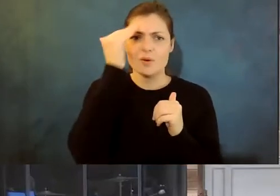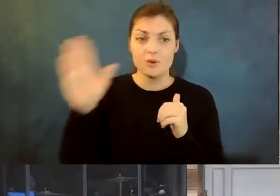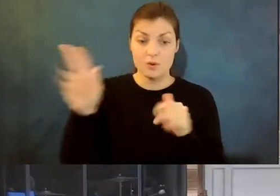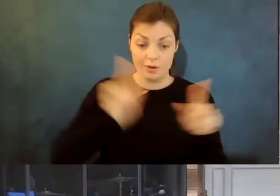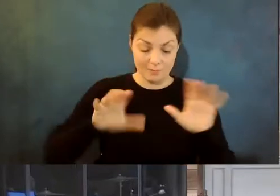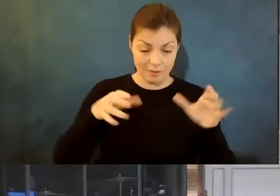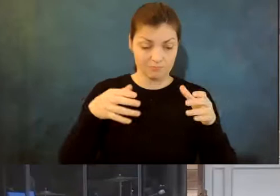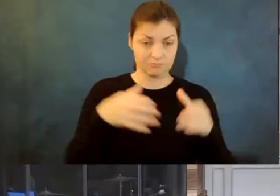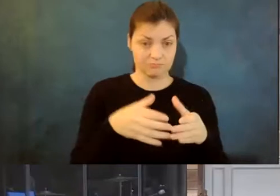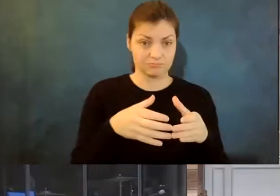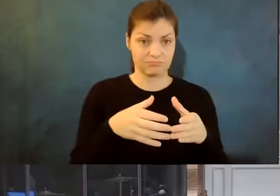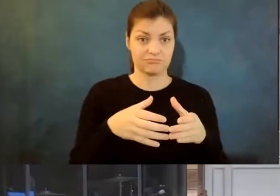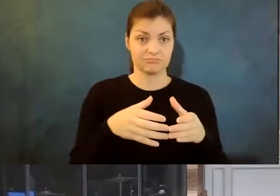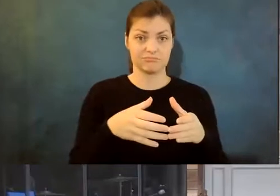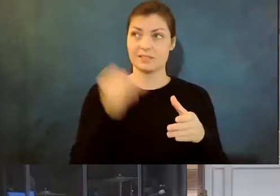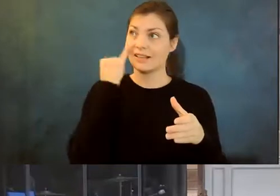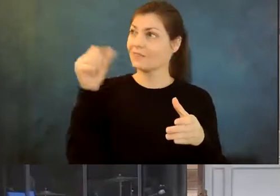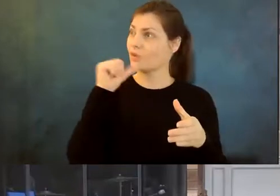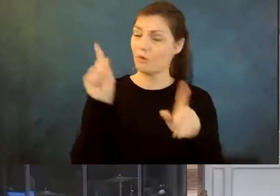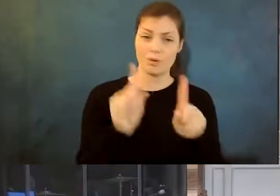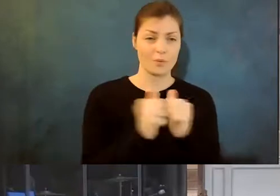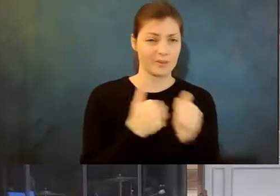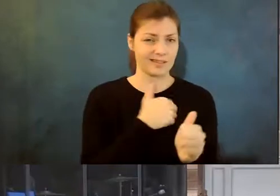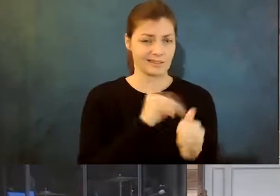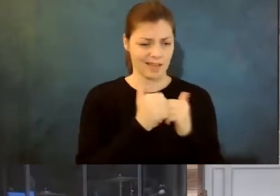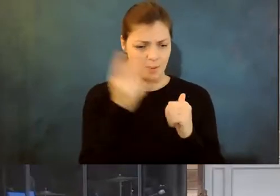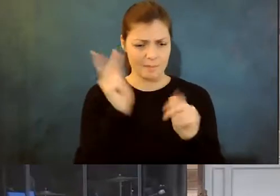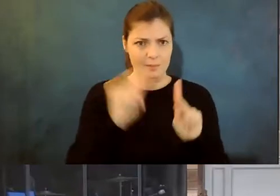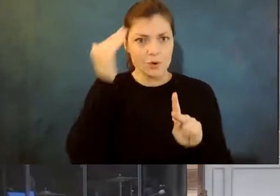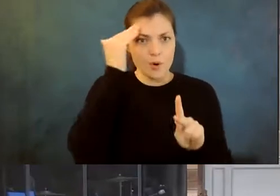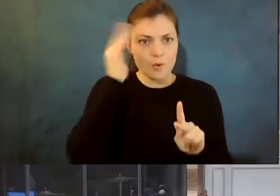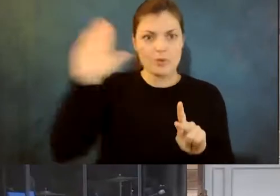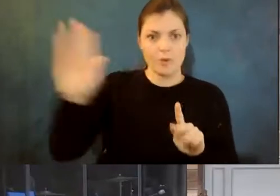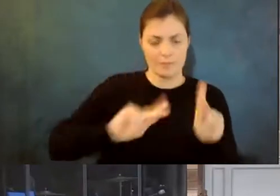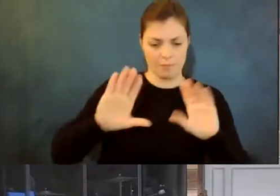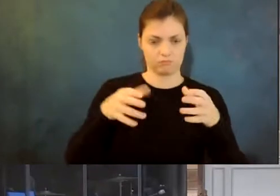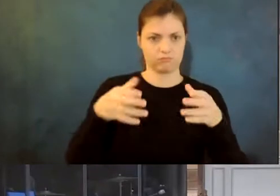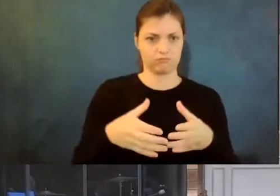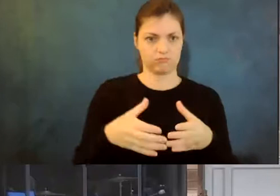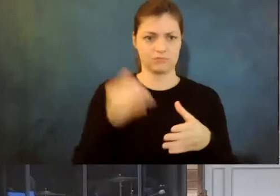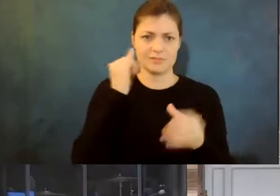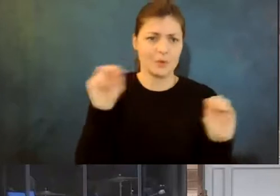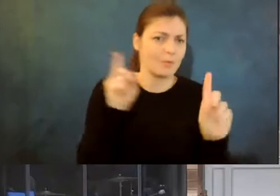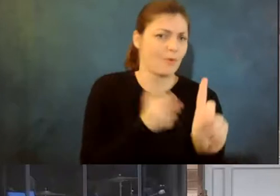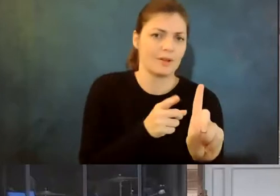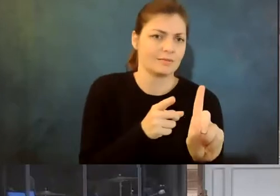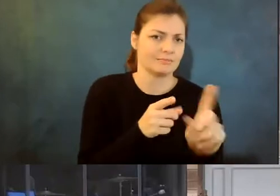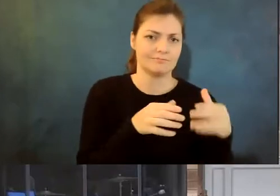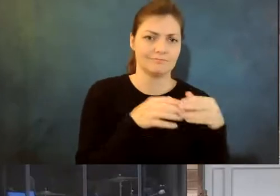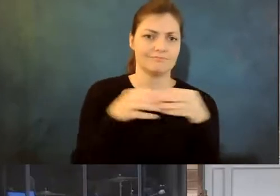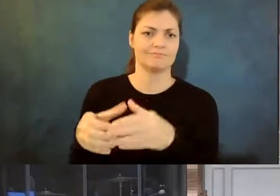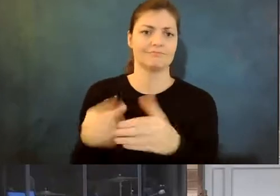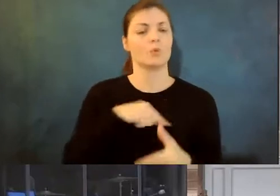again grace, "in your sight, except you go with us." In fact, he says, there's no point in going if you don't go. "So we